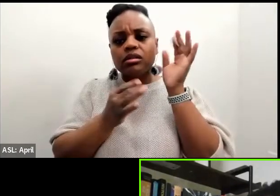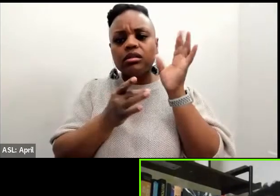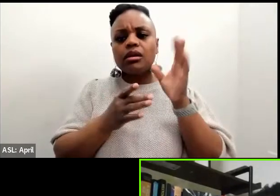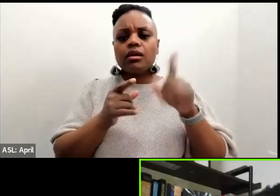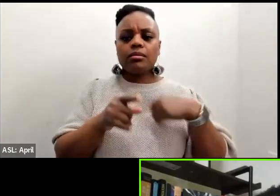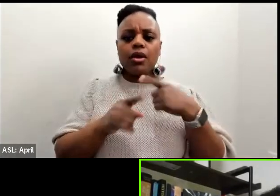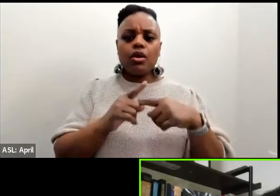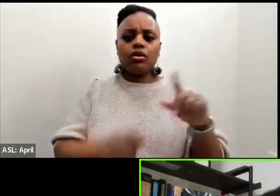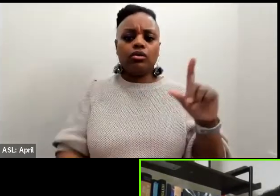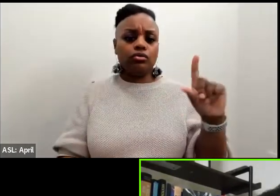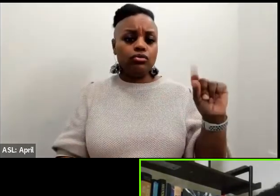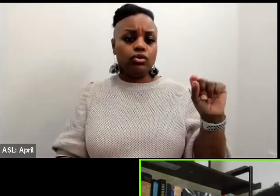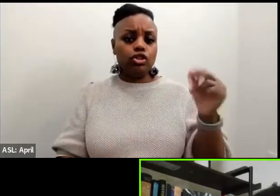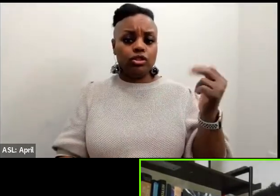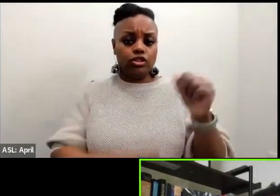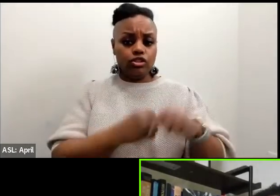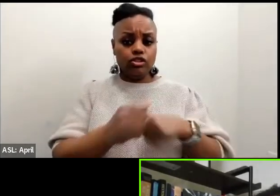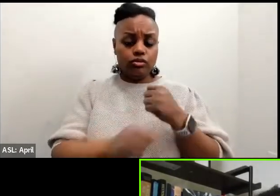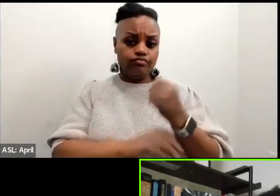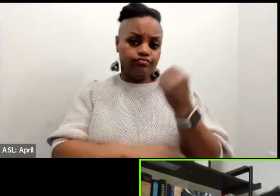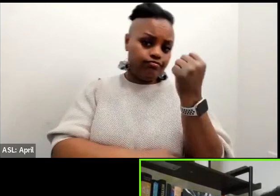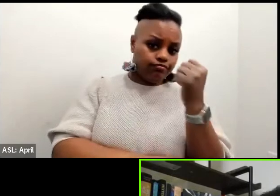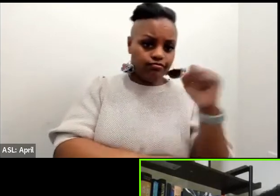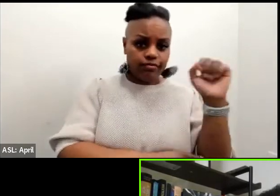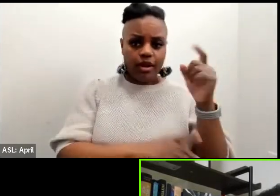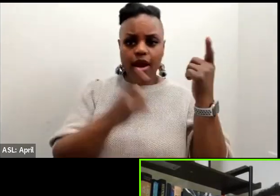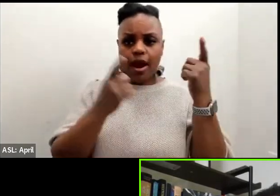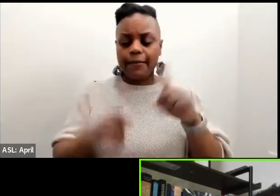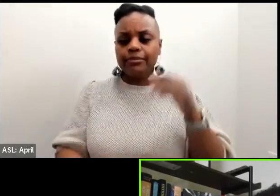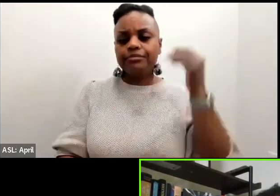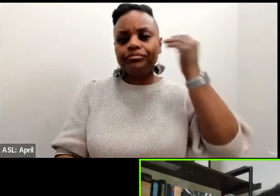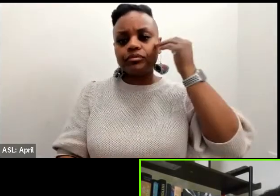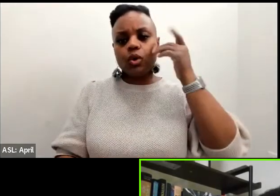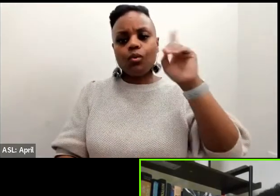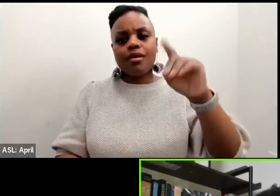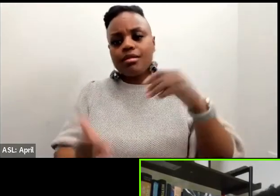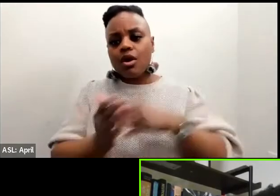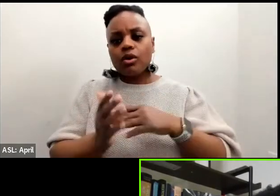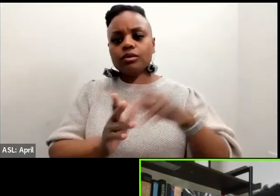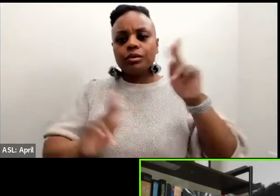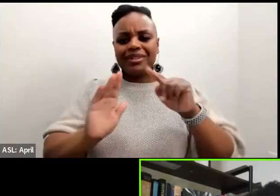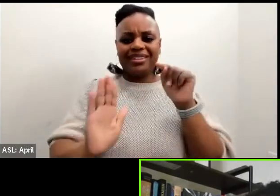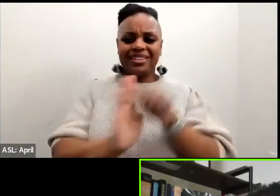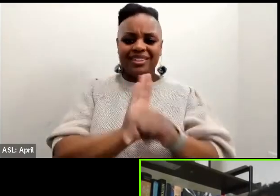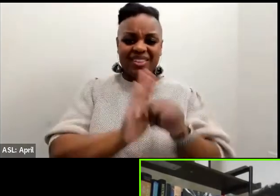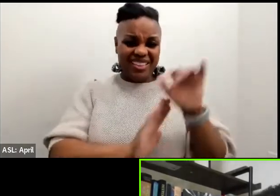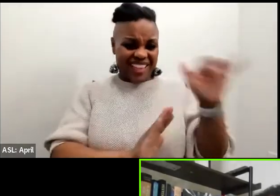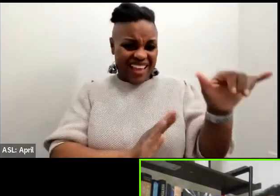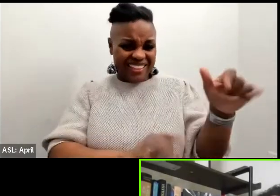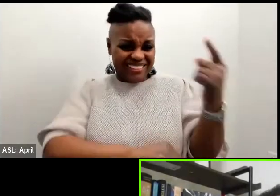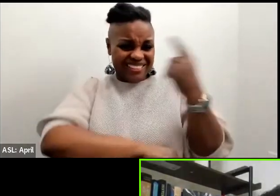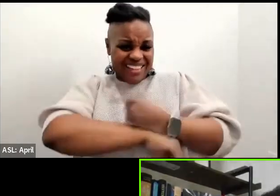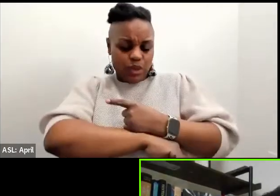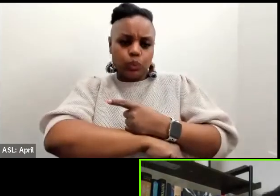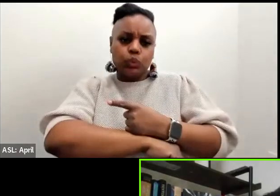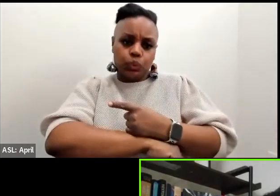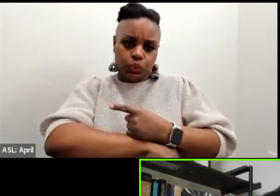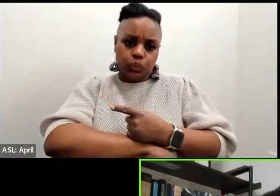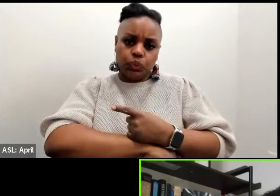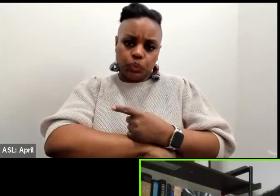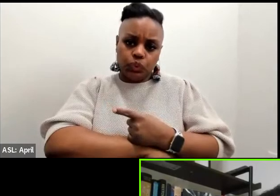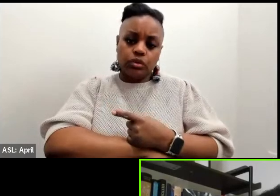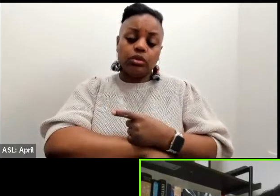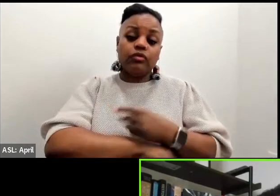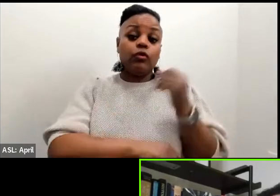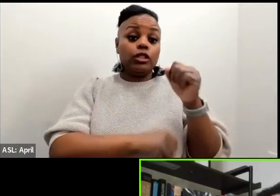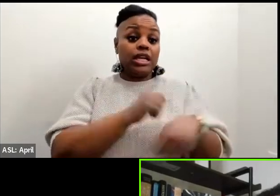Rabat crackdown that you mentioned, 1,000 people were killed for one day. And for a couple of years after that, we started seeing